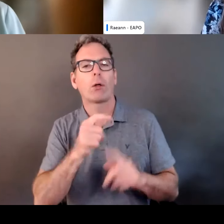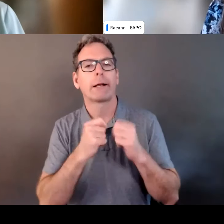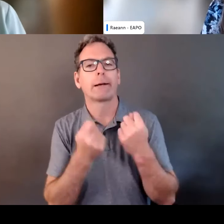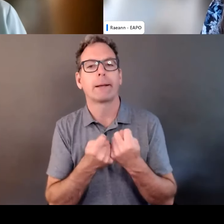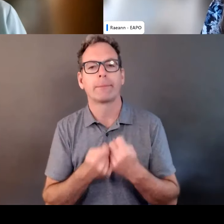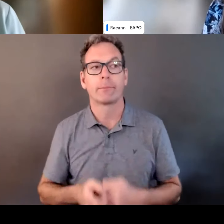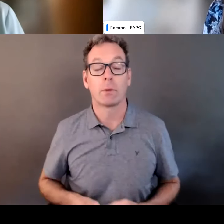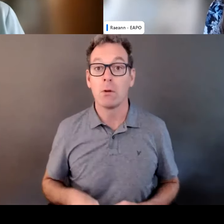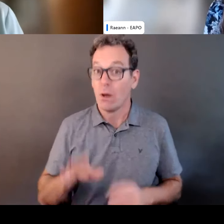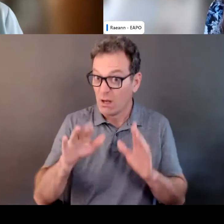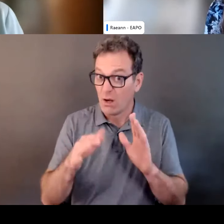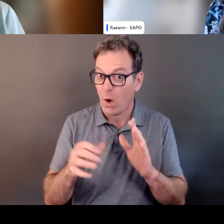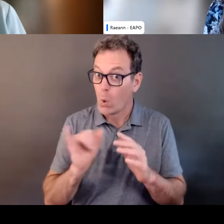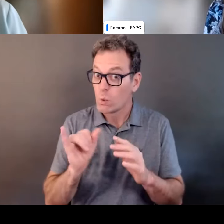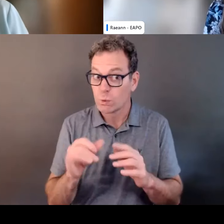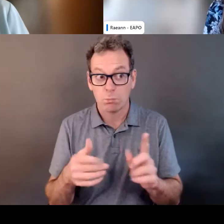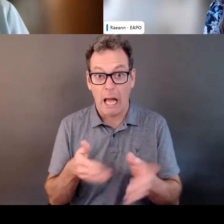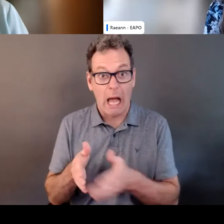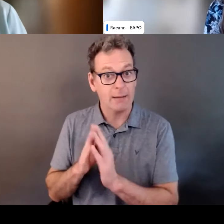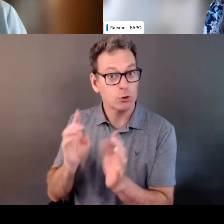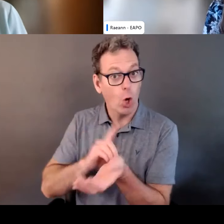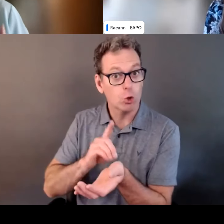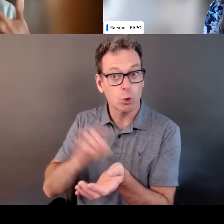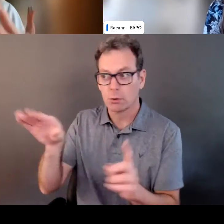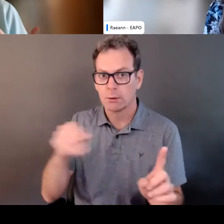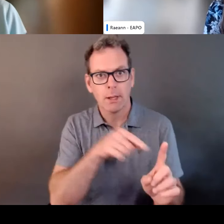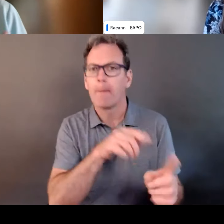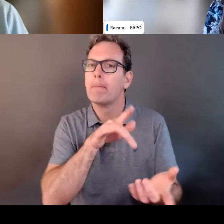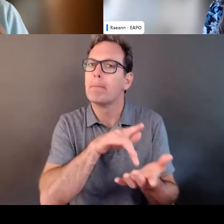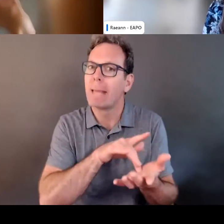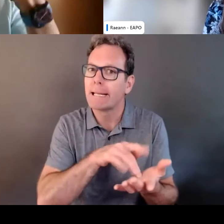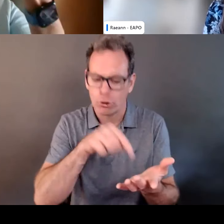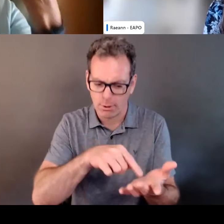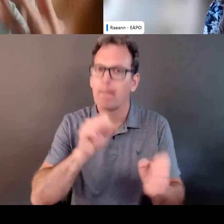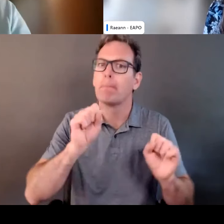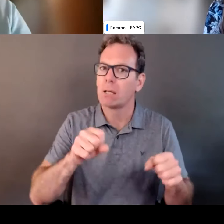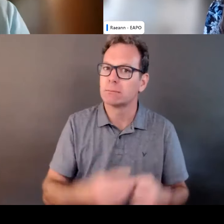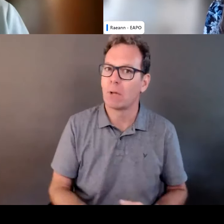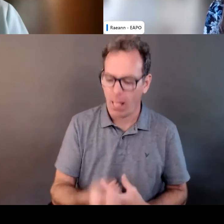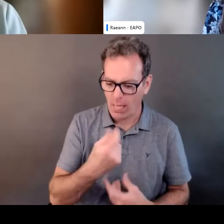feel horrible. And that you can really give them a lot of hope that,